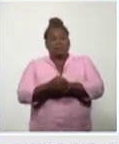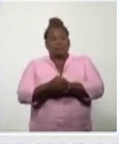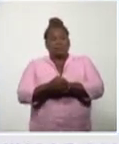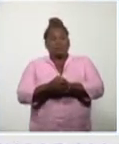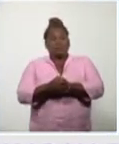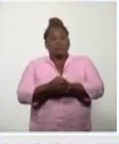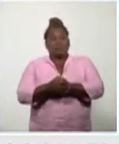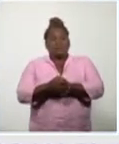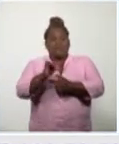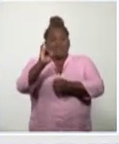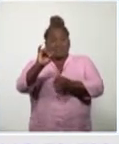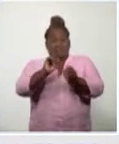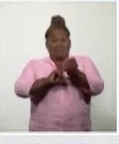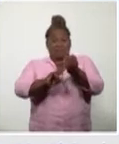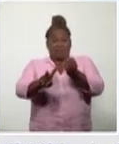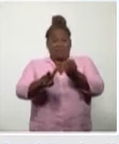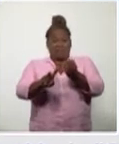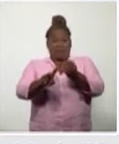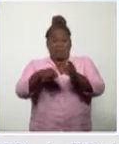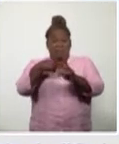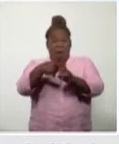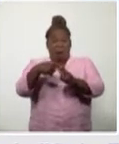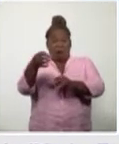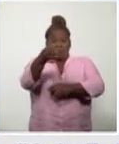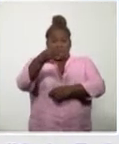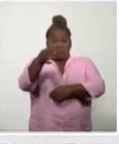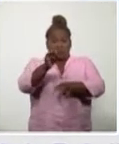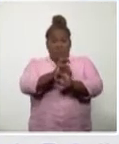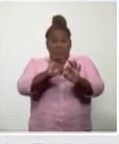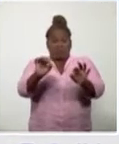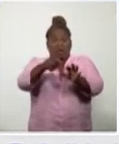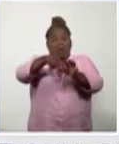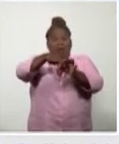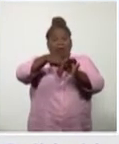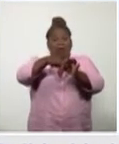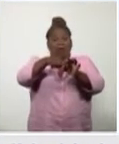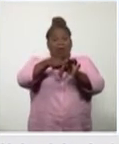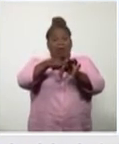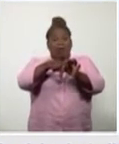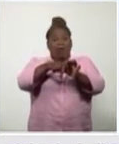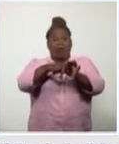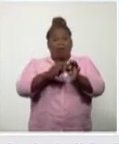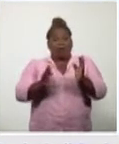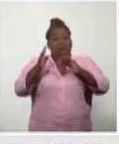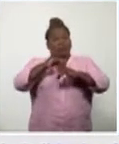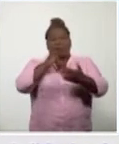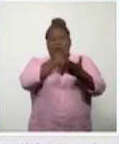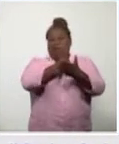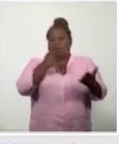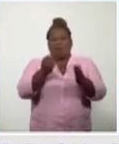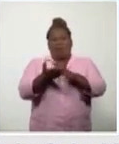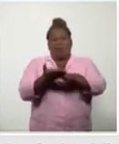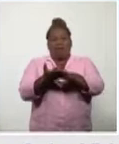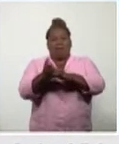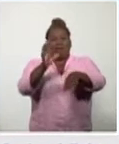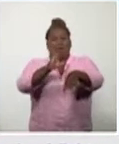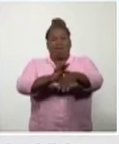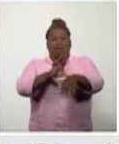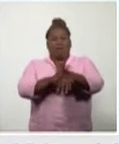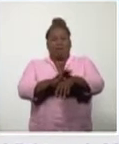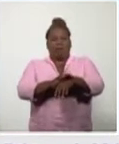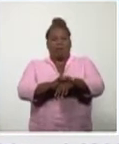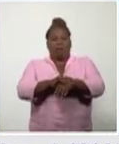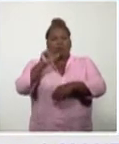6 provinces and the special municipality of the Isle of Youth have not reported positive cases in the last